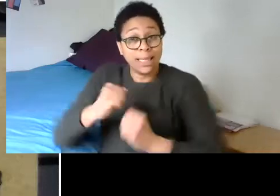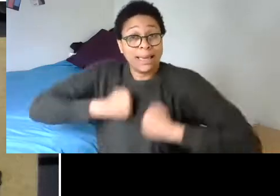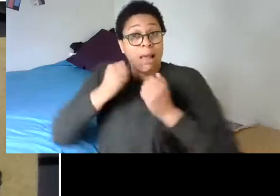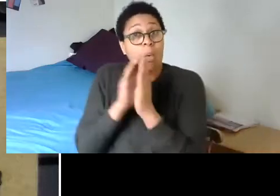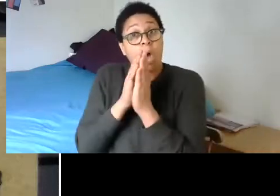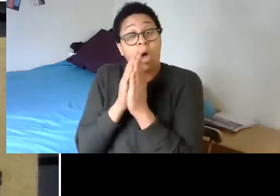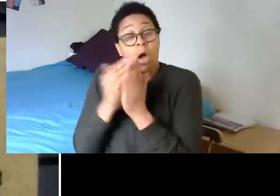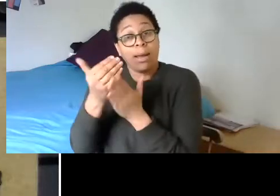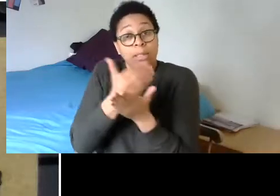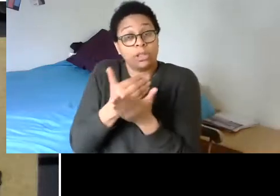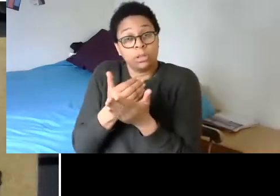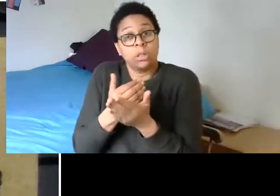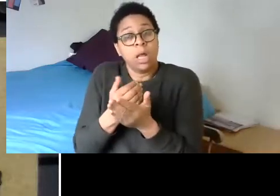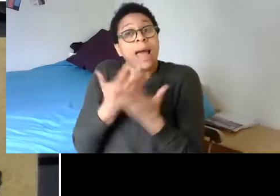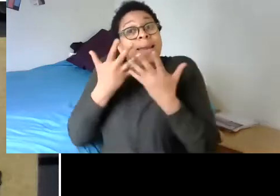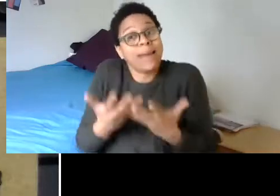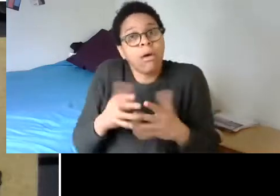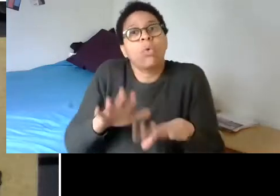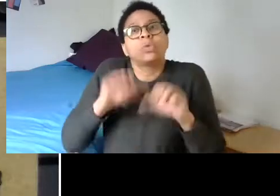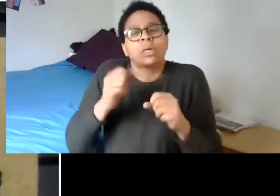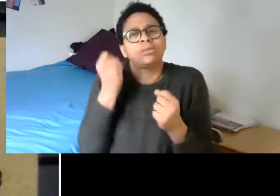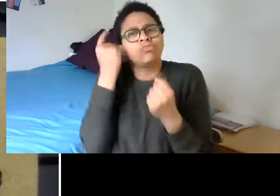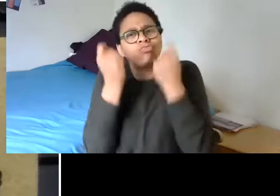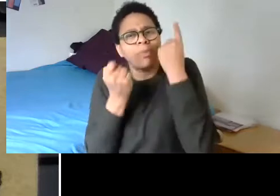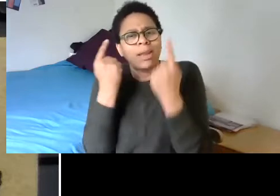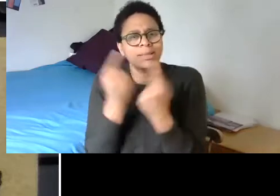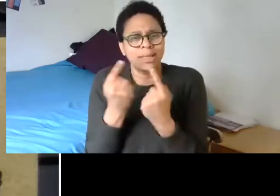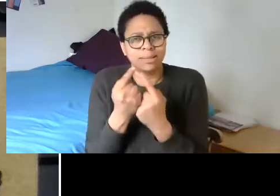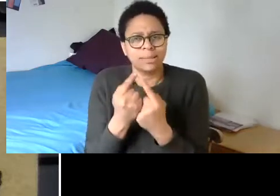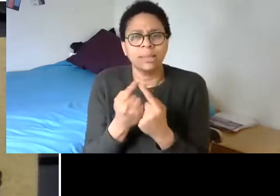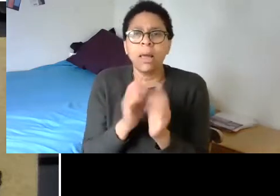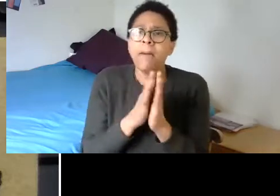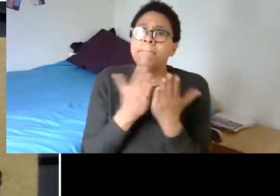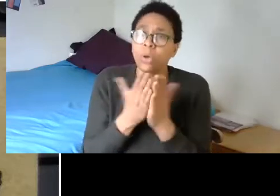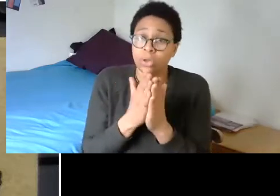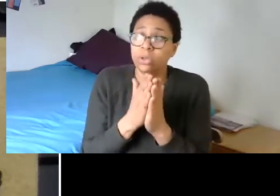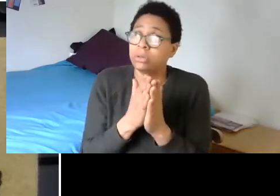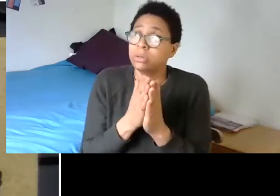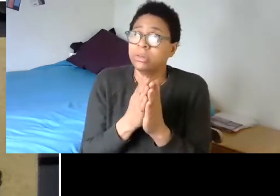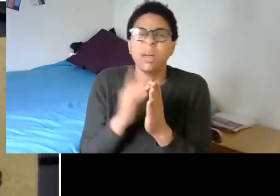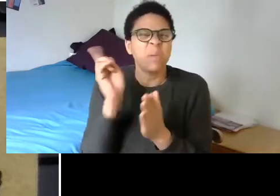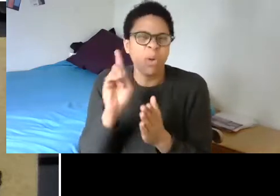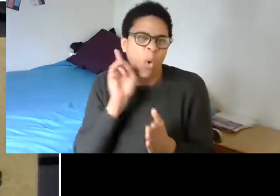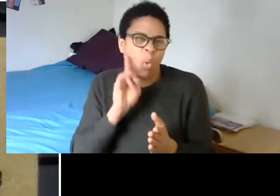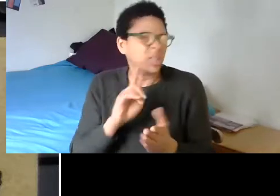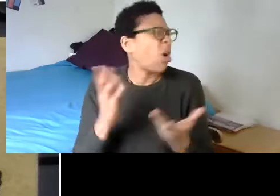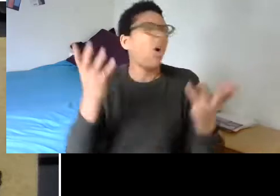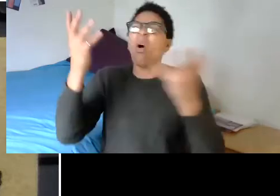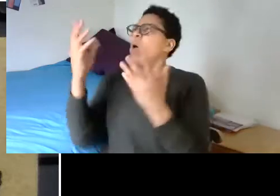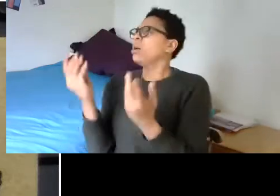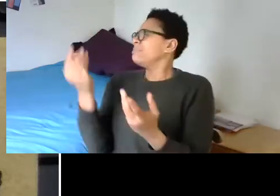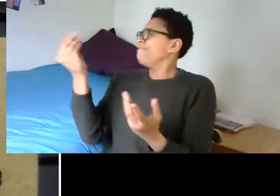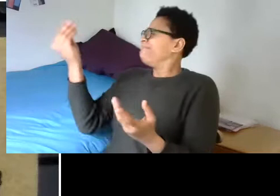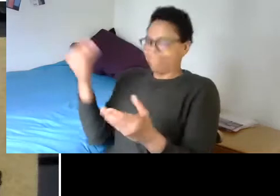as this envelope. Books have long been used as places for storing items. I recently came across a quote